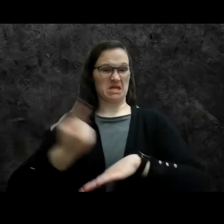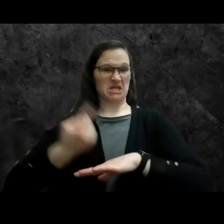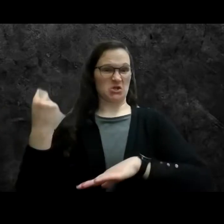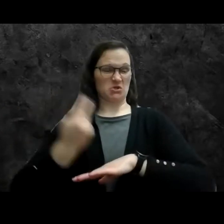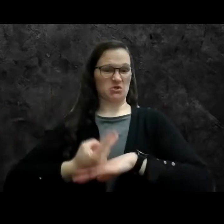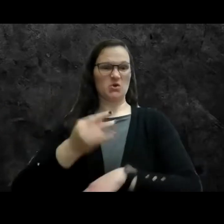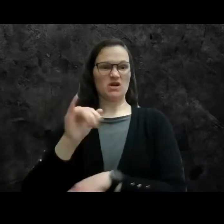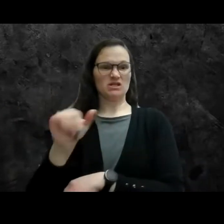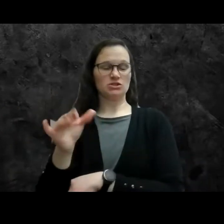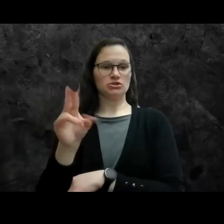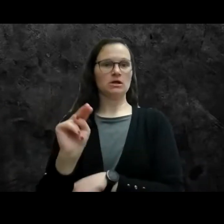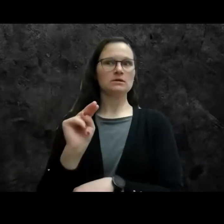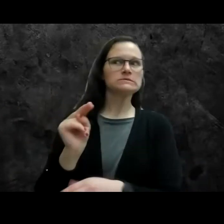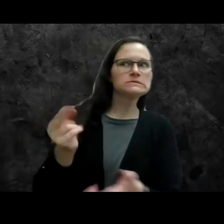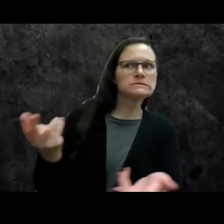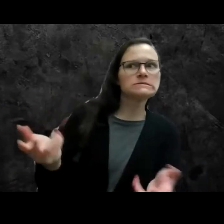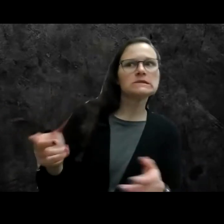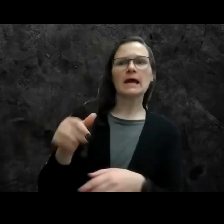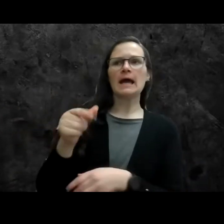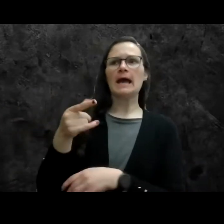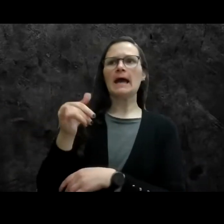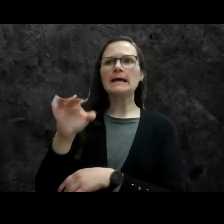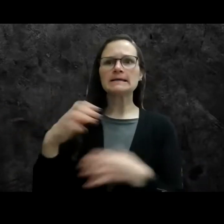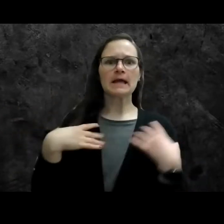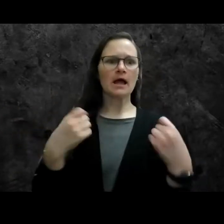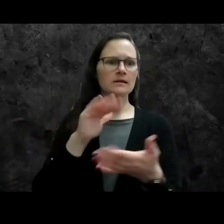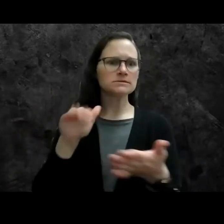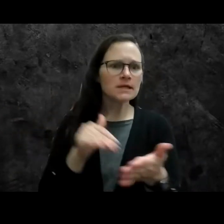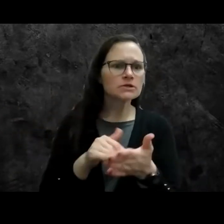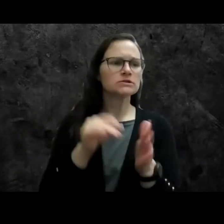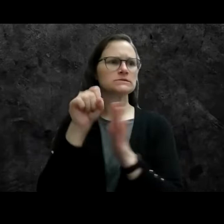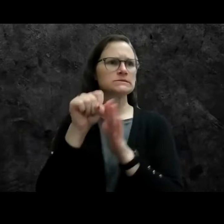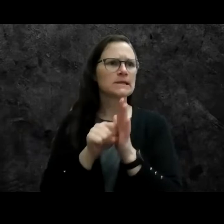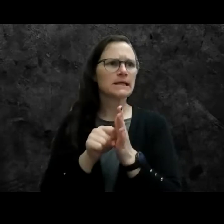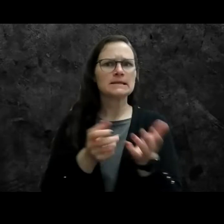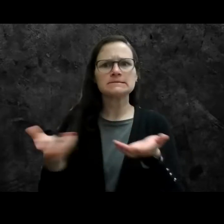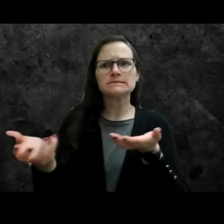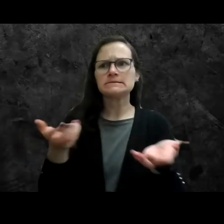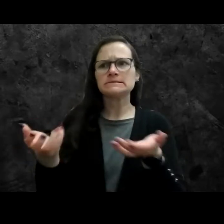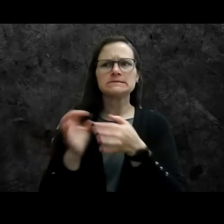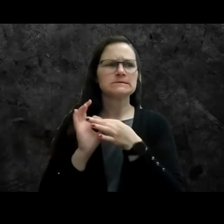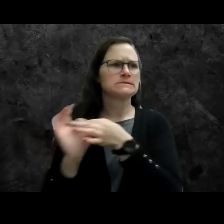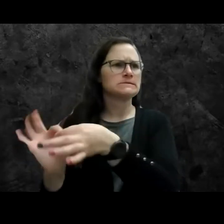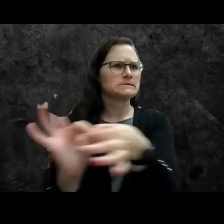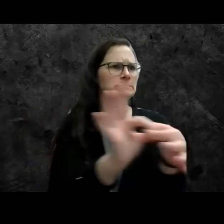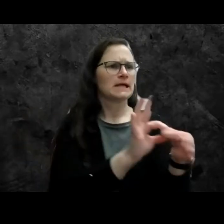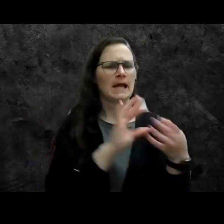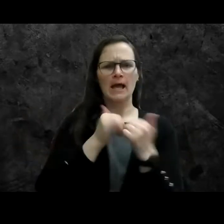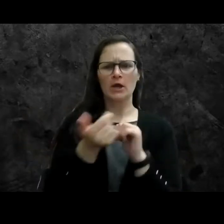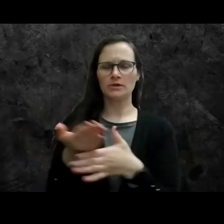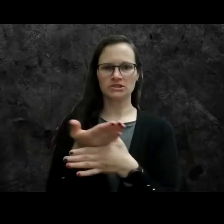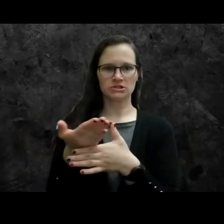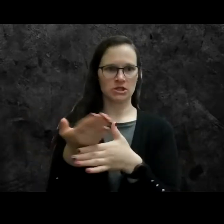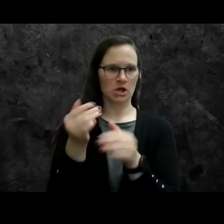background talking with Aggie Health and Wellness, talking with the state, doing what he needed to do to try to make sure that we got the numbers so that we could put them on